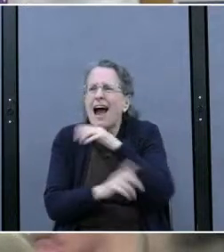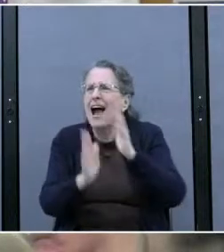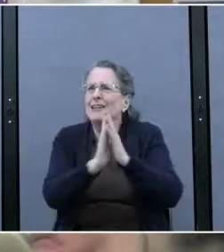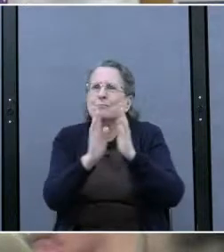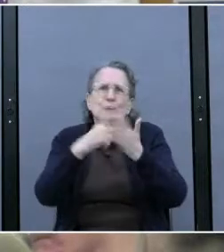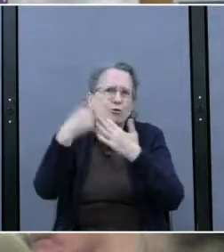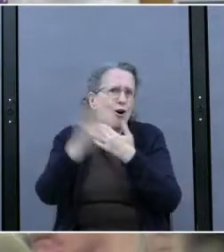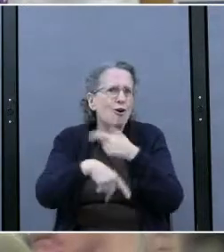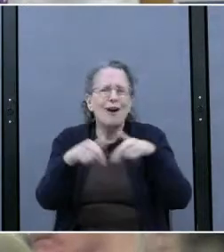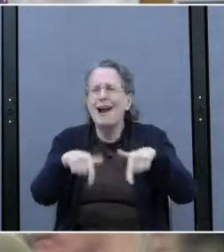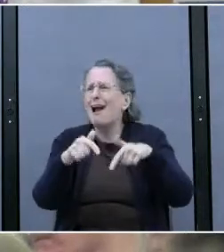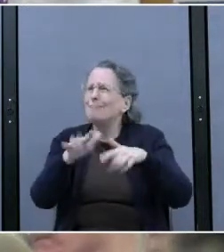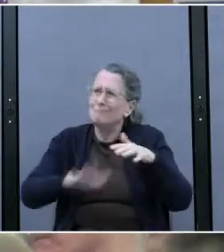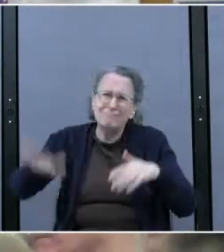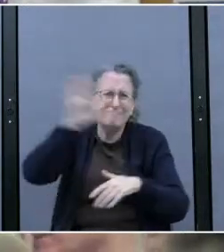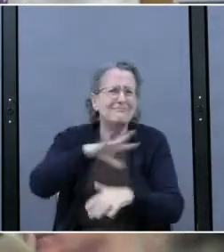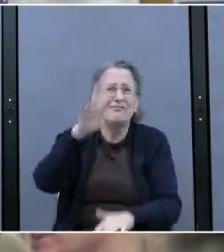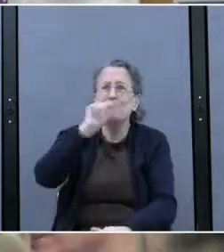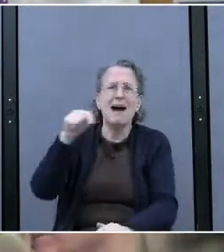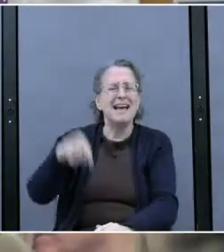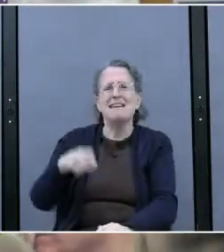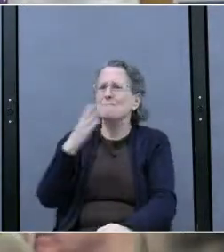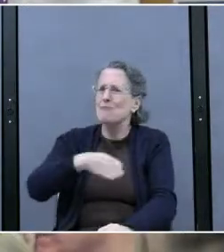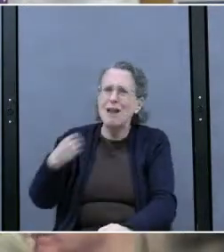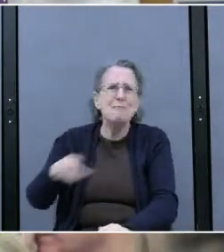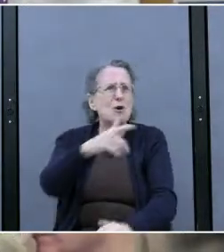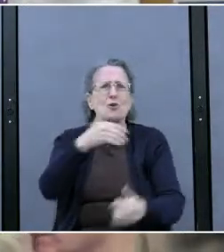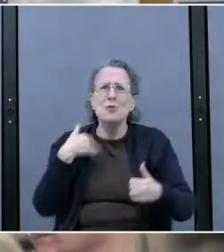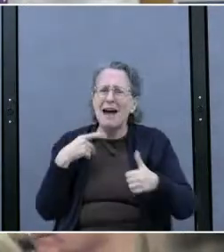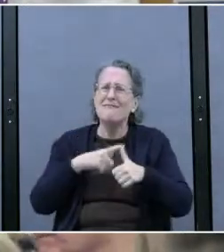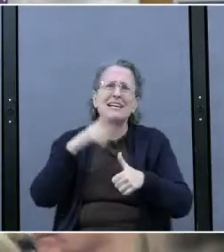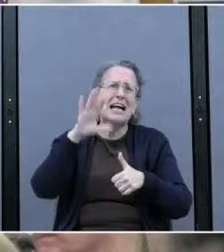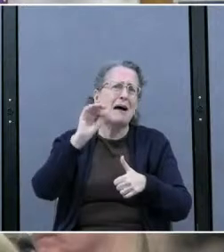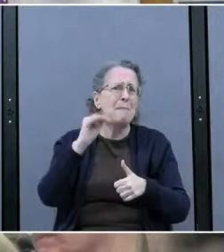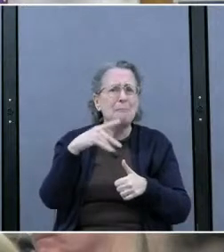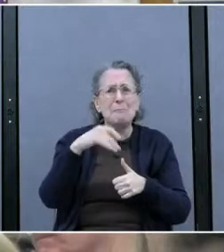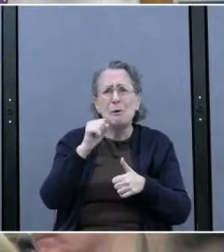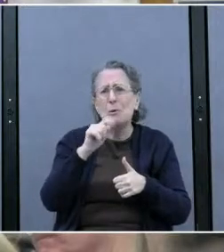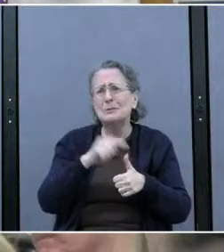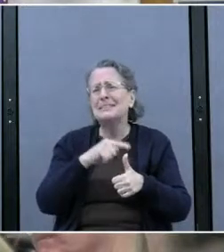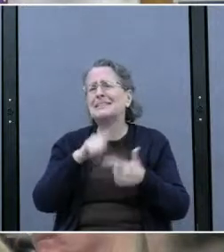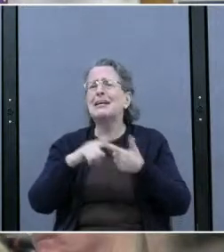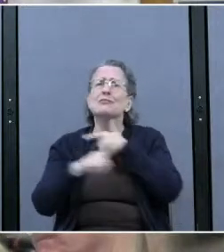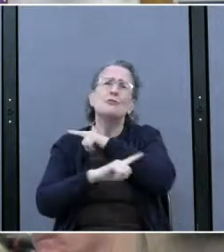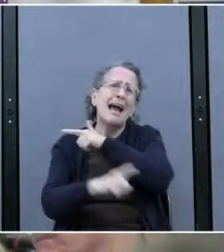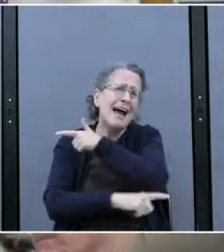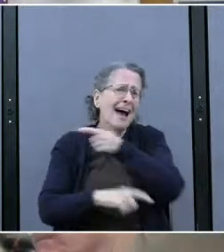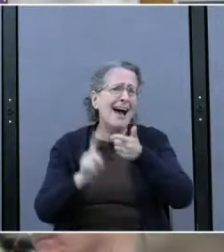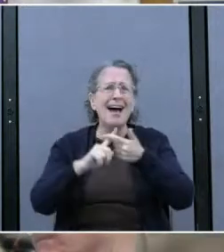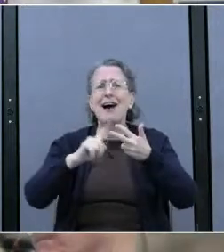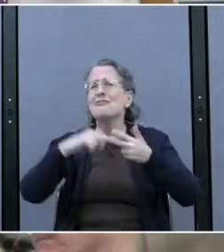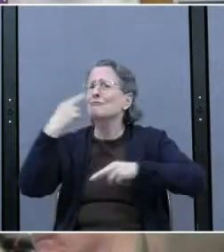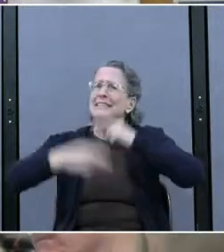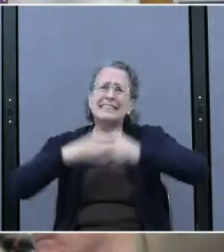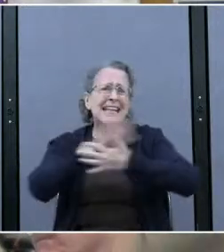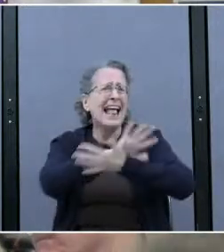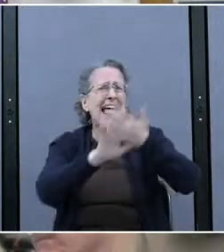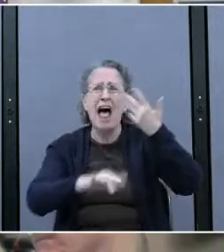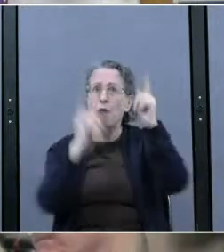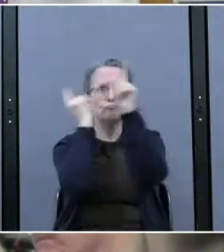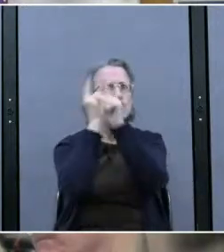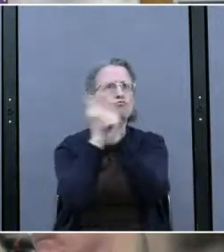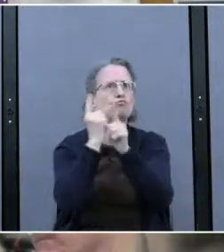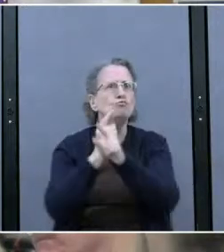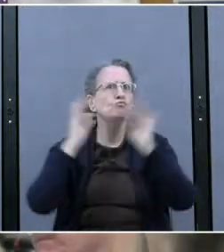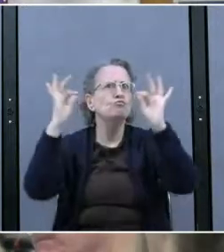we've got recycling, we're trying to do everything right. And this is like makes healthcare increases look